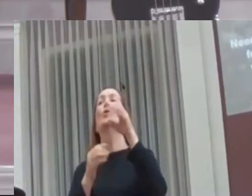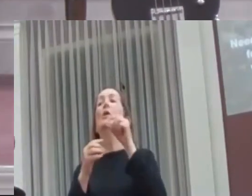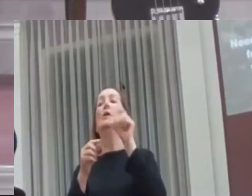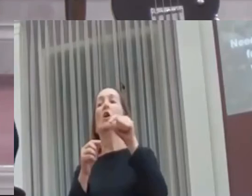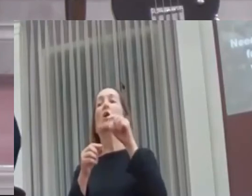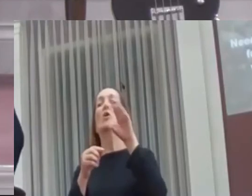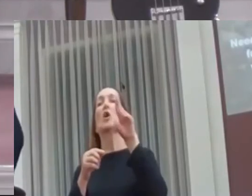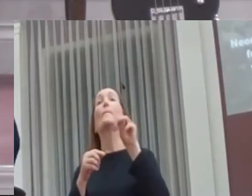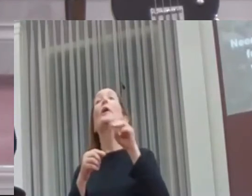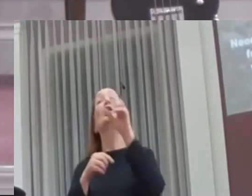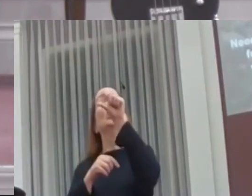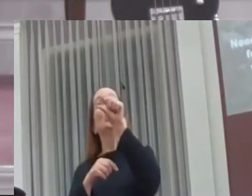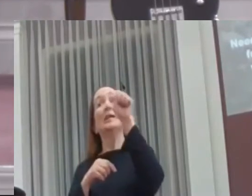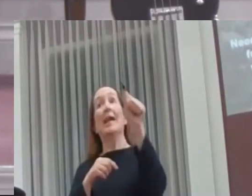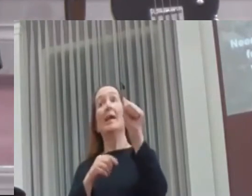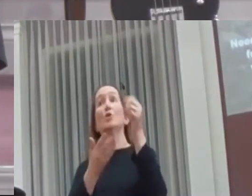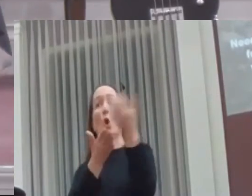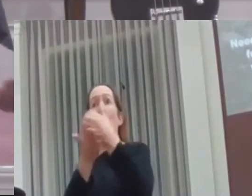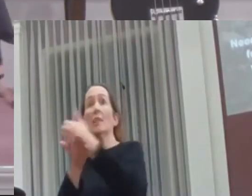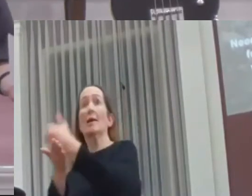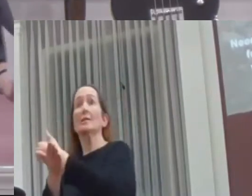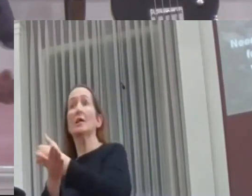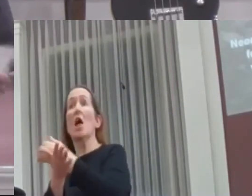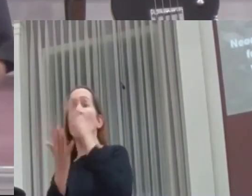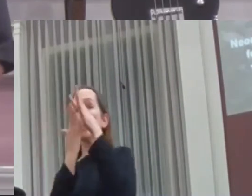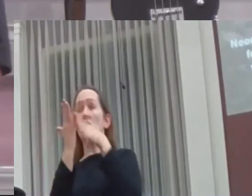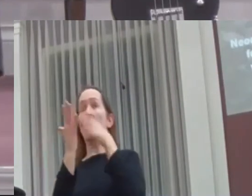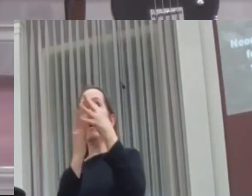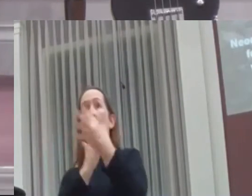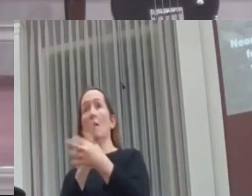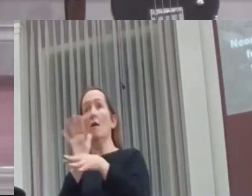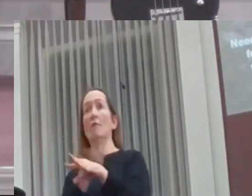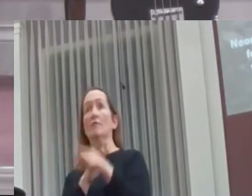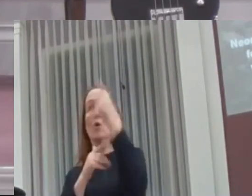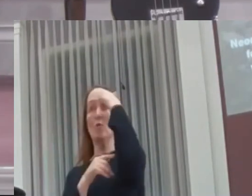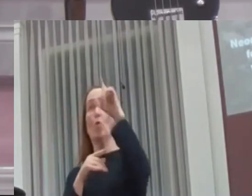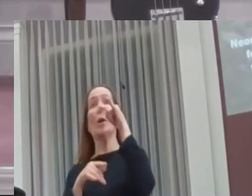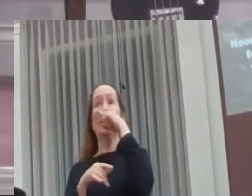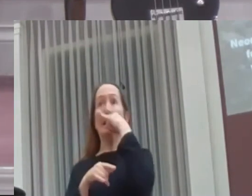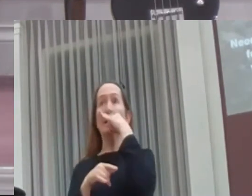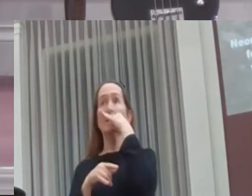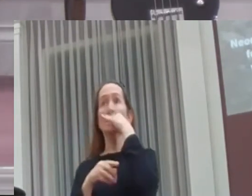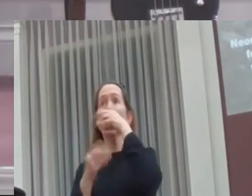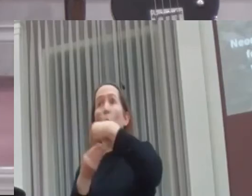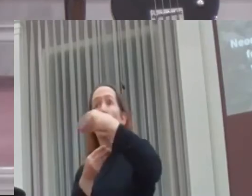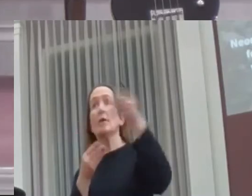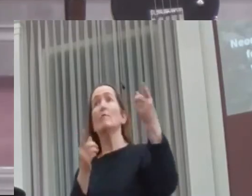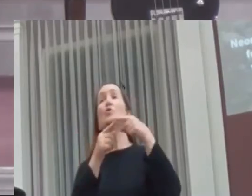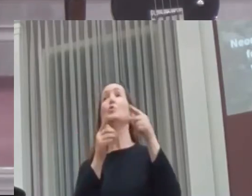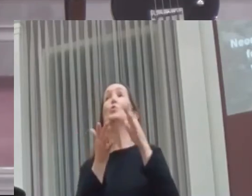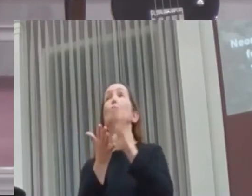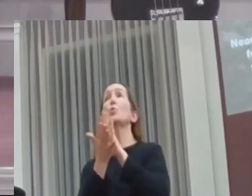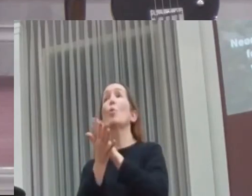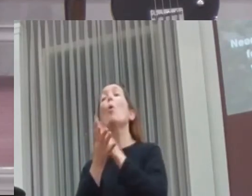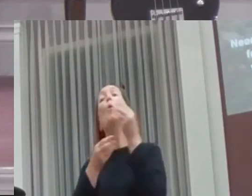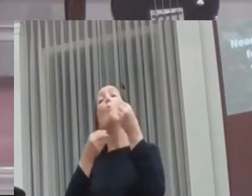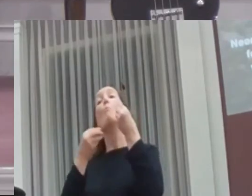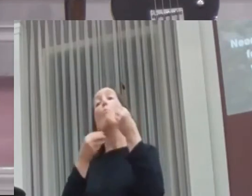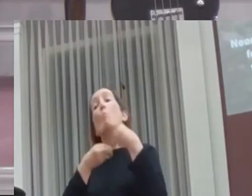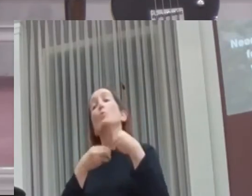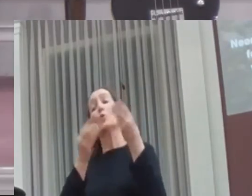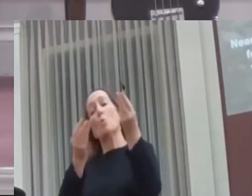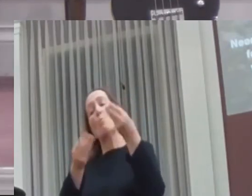donnai62@roadrunner.com. Also, the GAs are collecting kids' gloves that will be given to schools. So please bring your items by